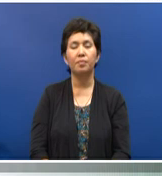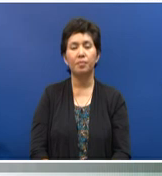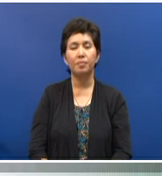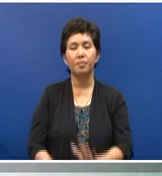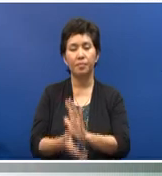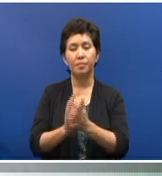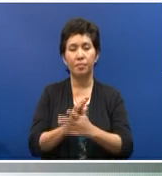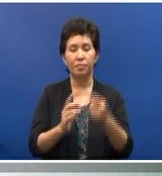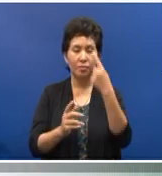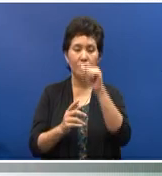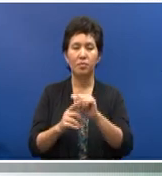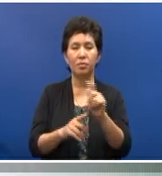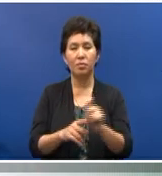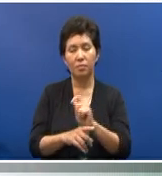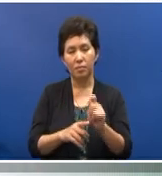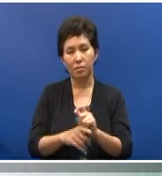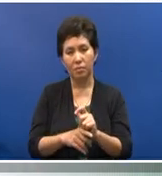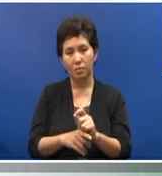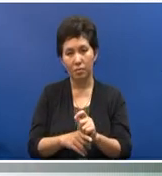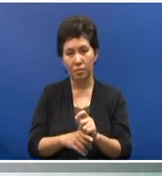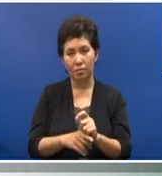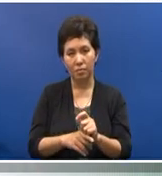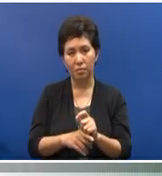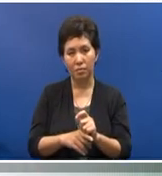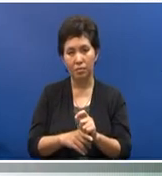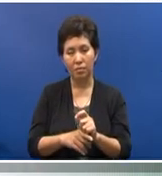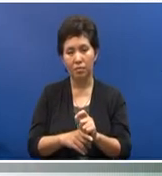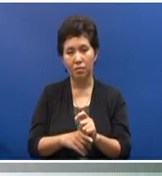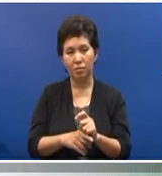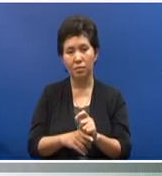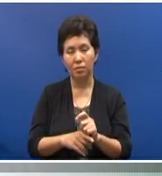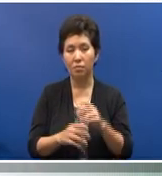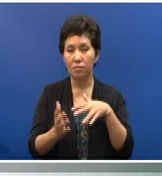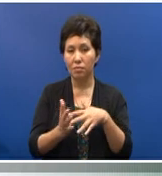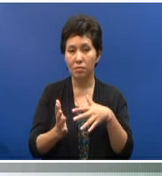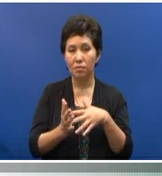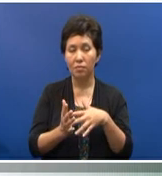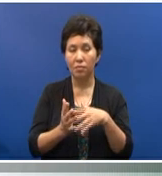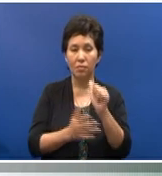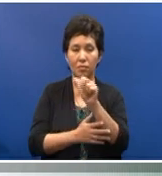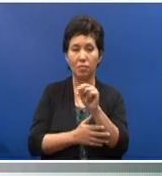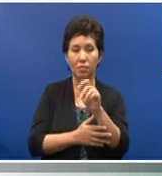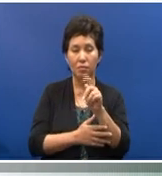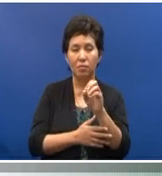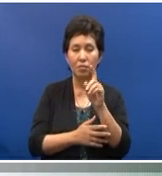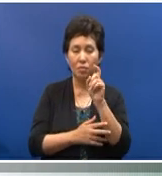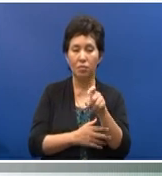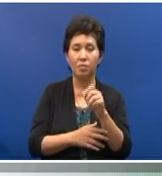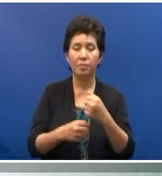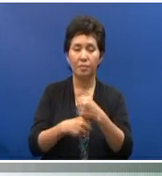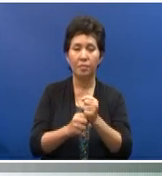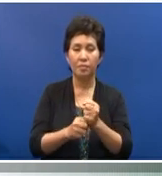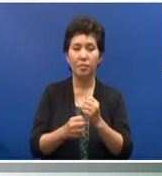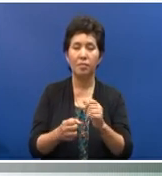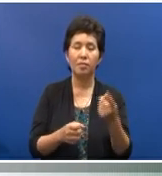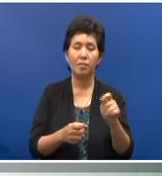Okay, so the training, okay, that they got through studying anthropology should make them to